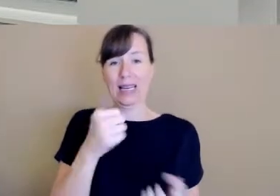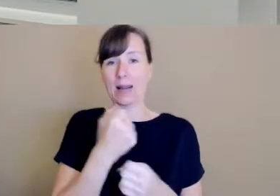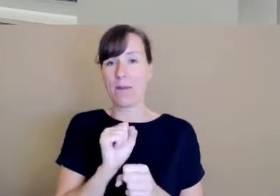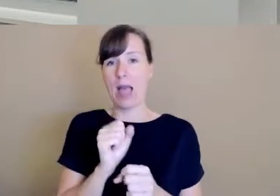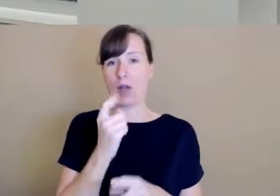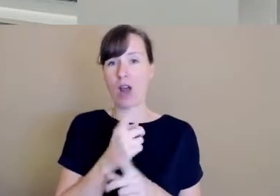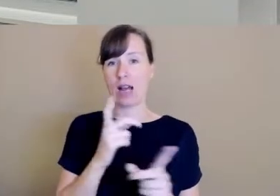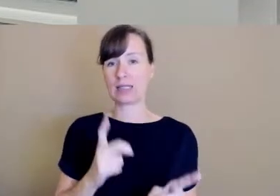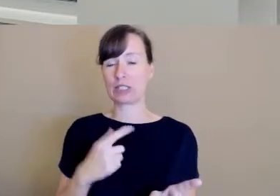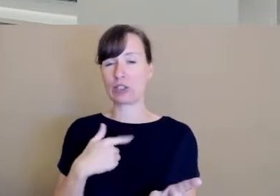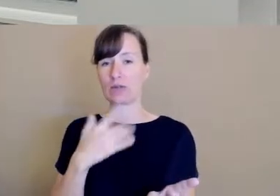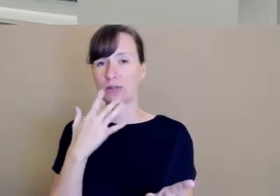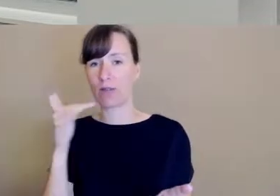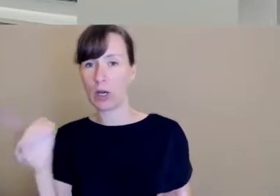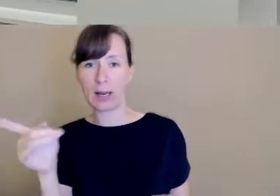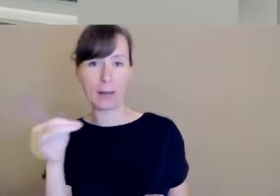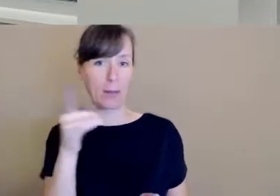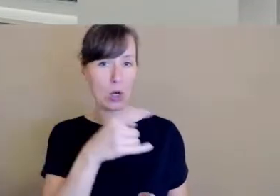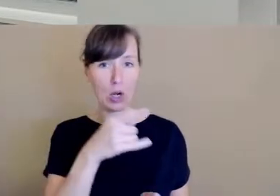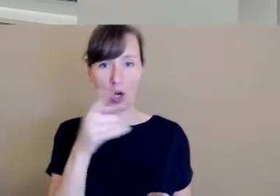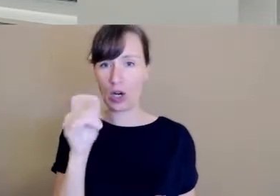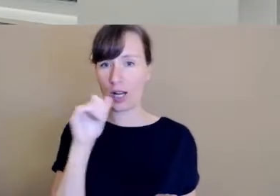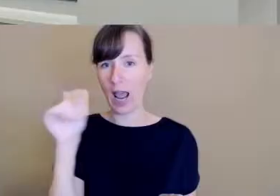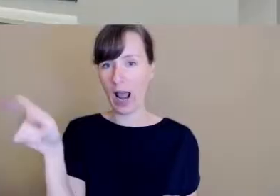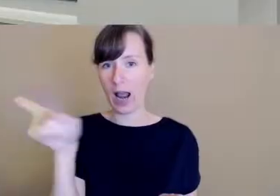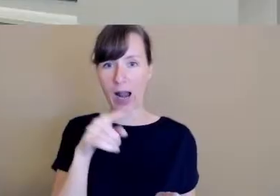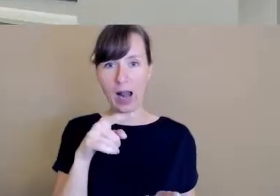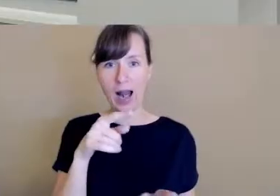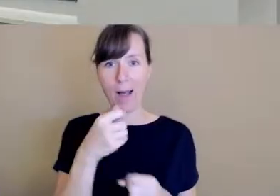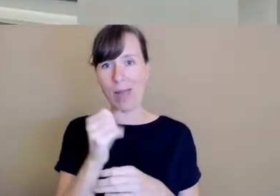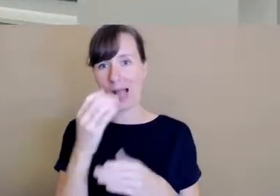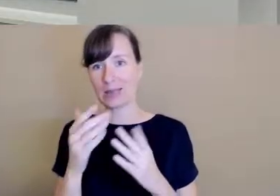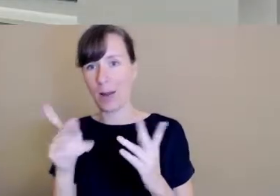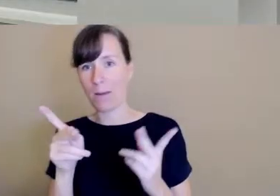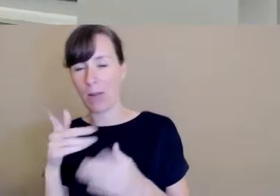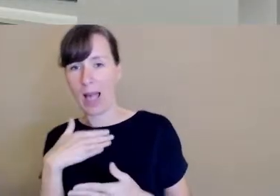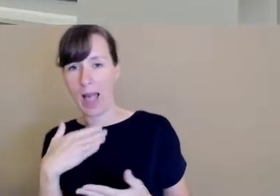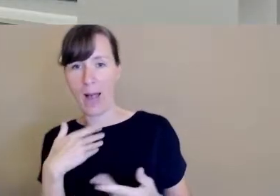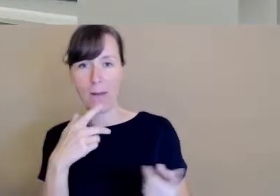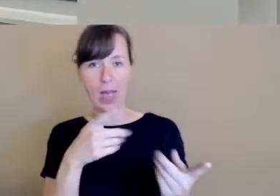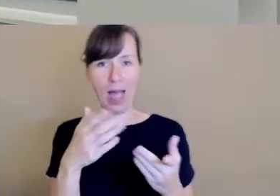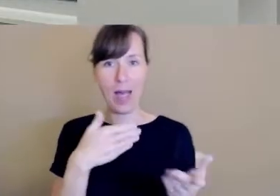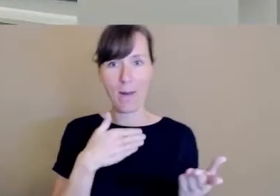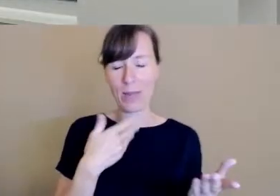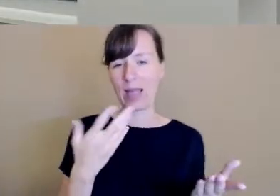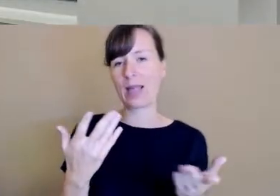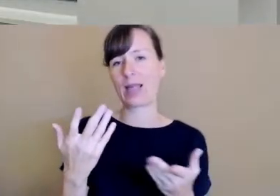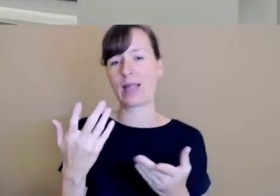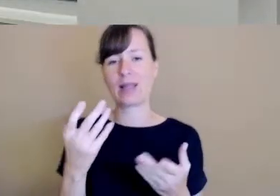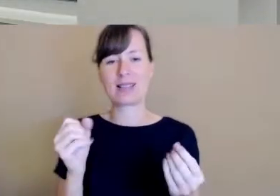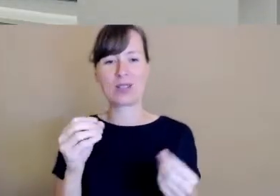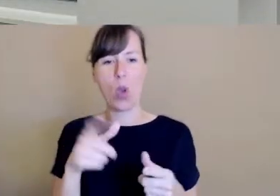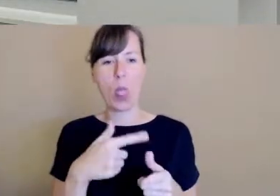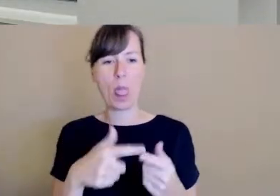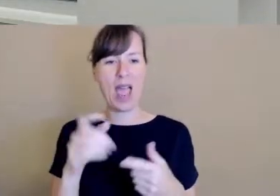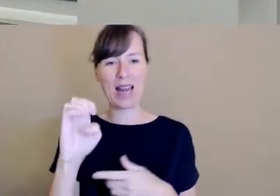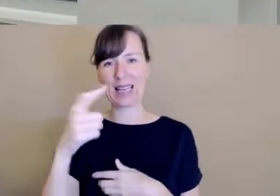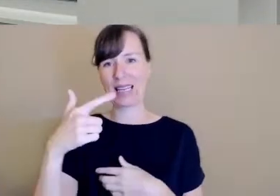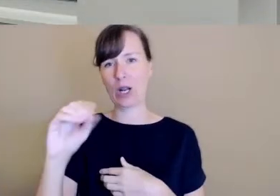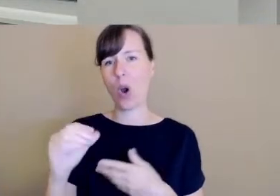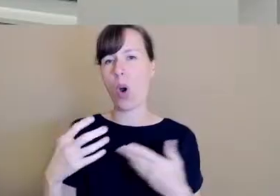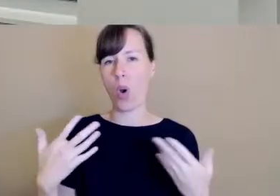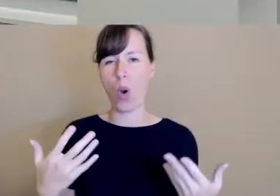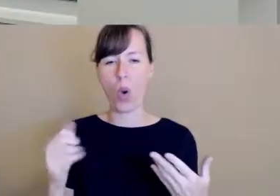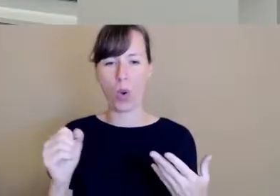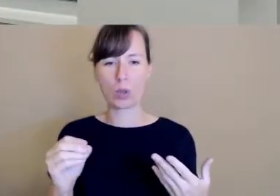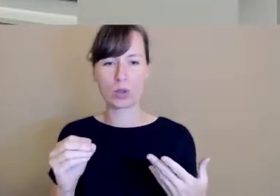don't like her, but I'll give her a few just to keep her happy or him happy. Well, then there's the ego. So it affects then, but you're